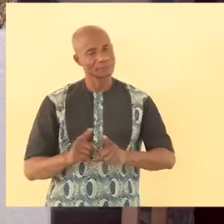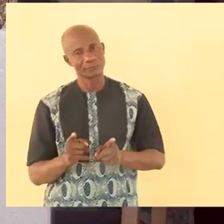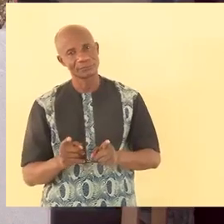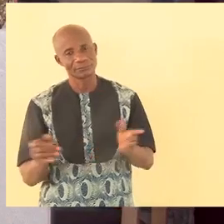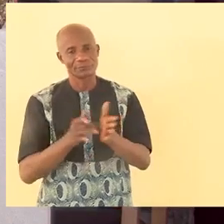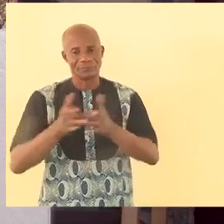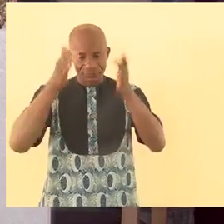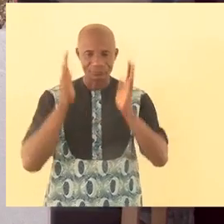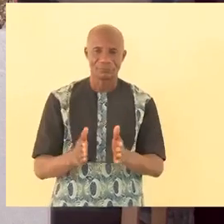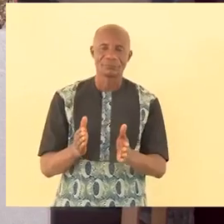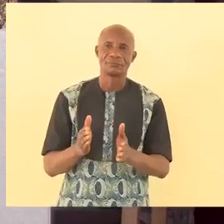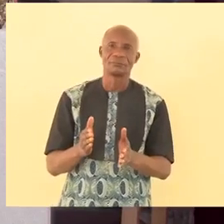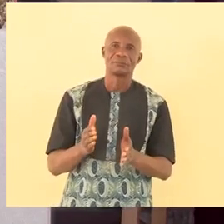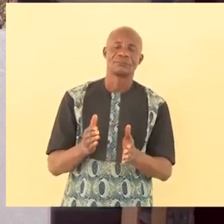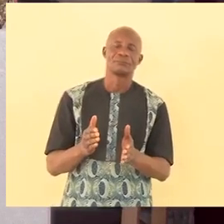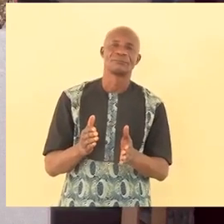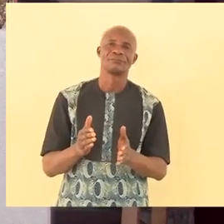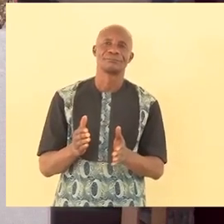Unfortunately, Christians